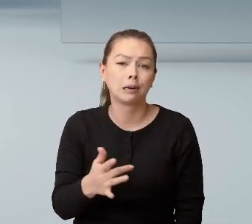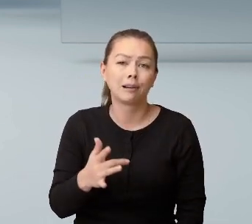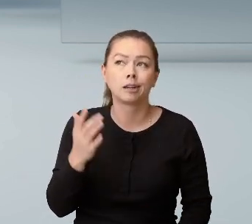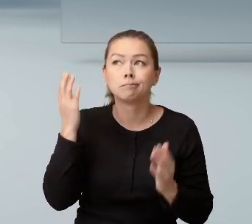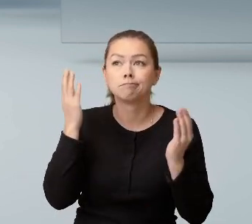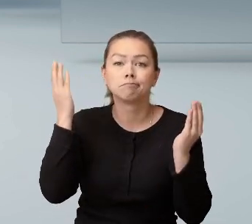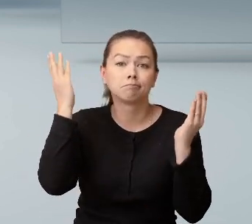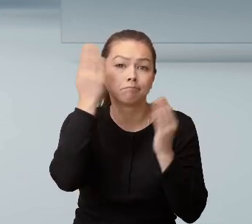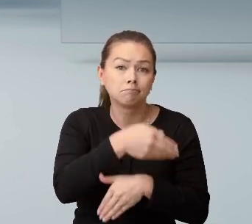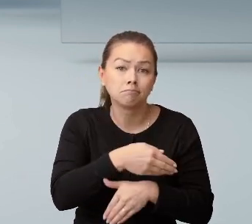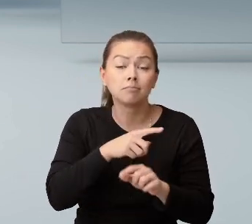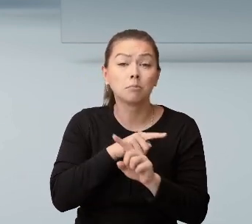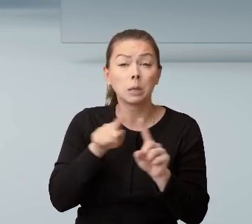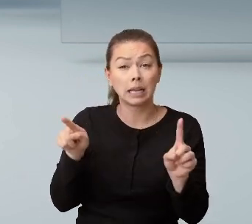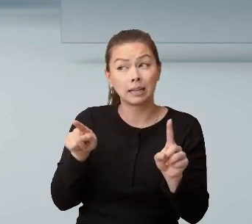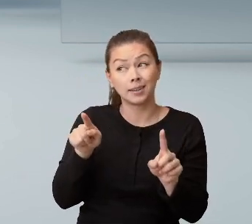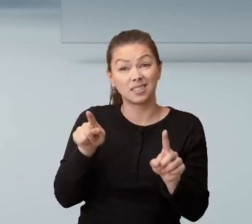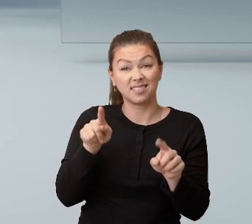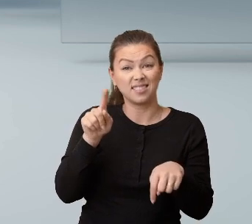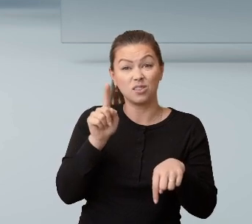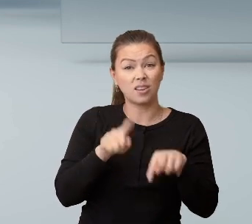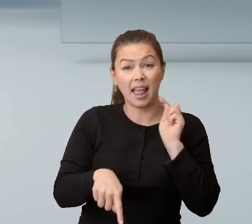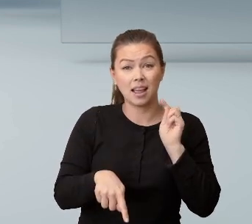thought about, but you can't